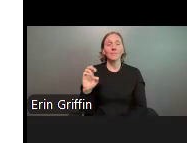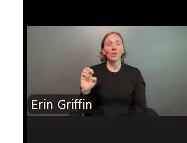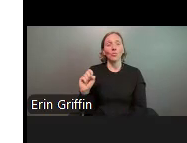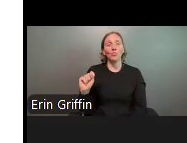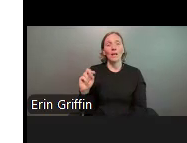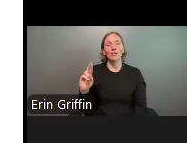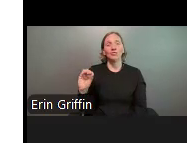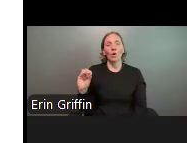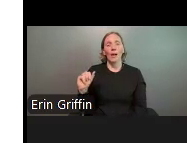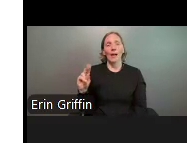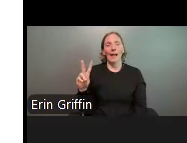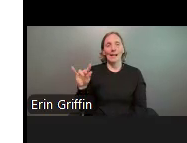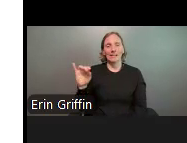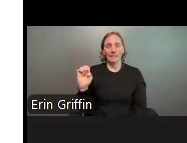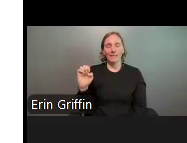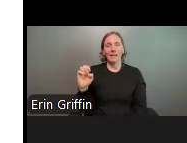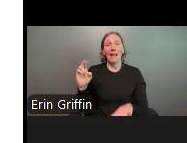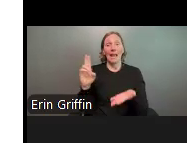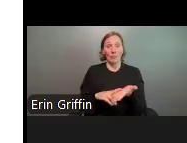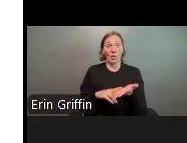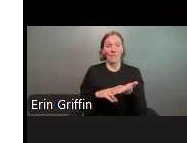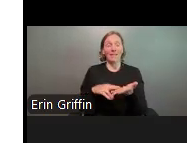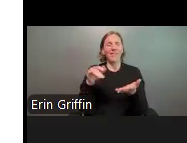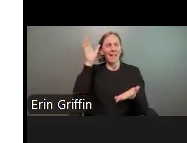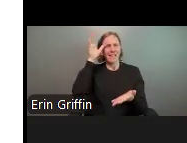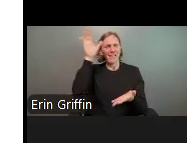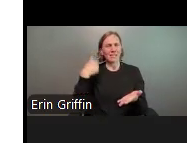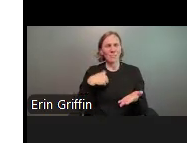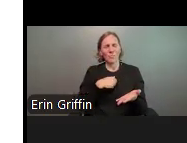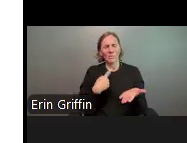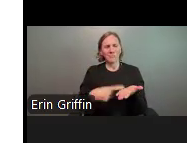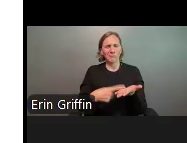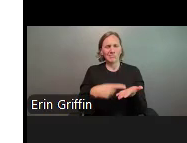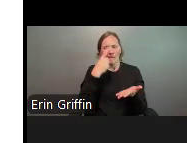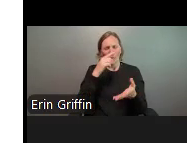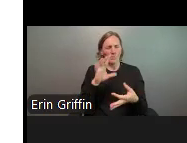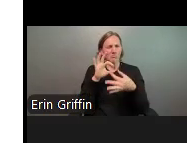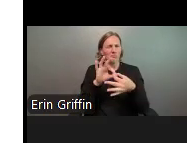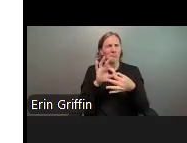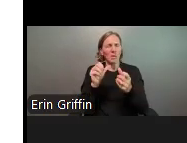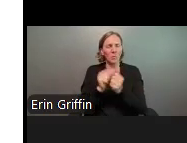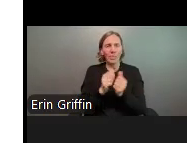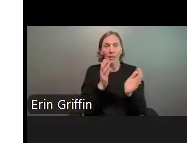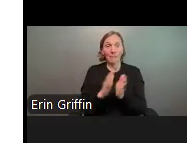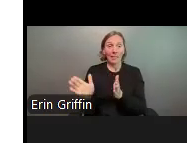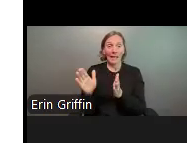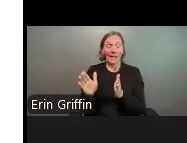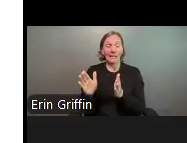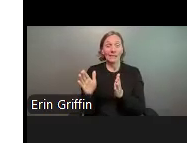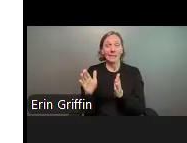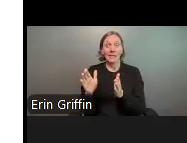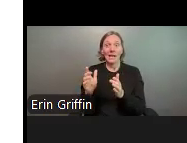retroactive enrollment is a concept that we use to support connection to a plan as soon as